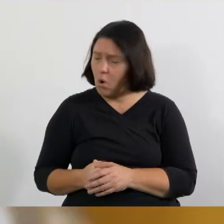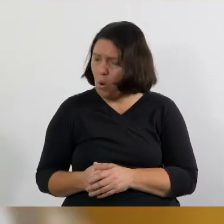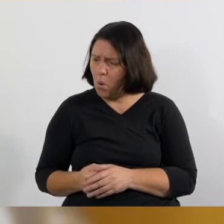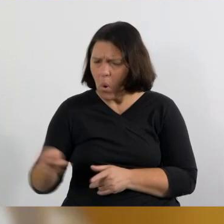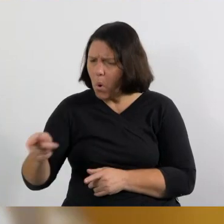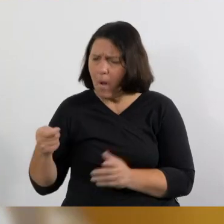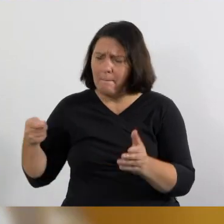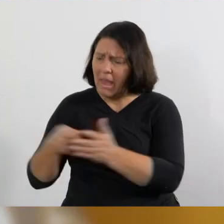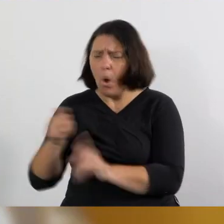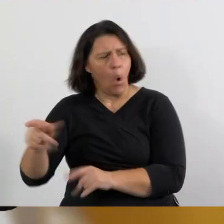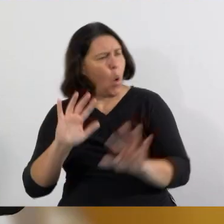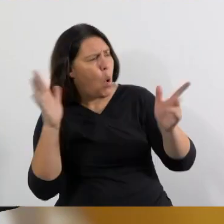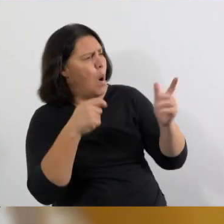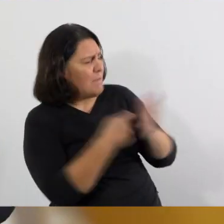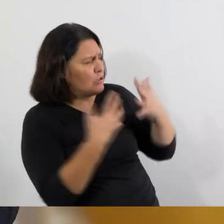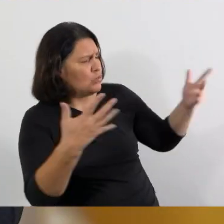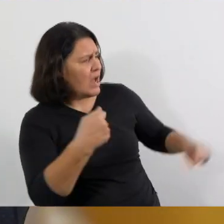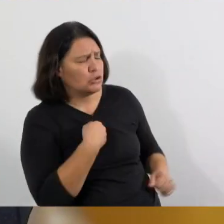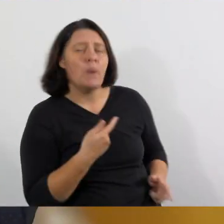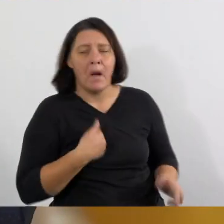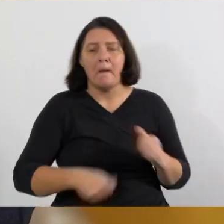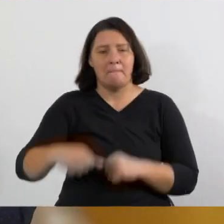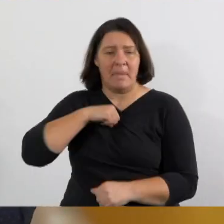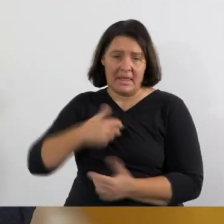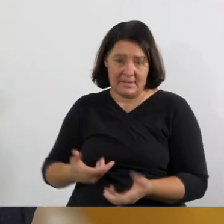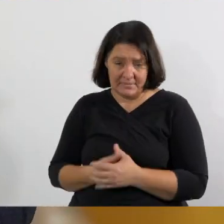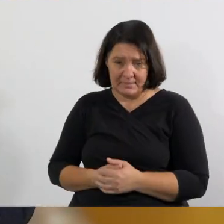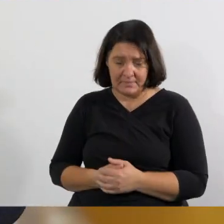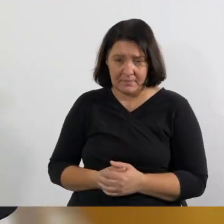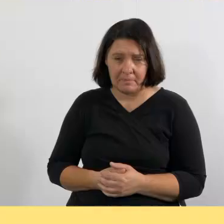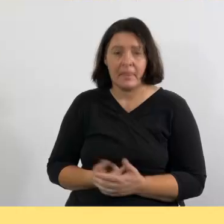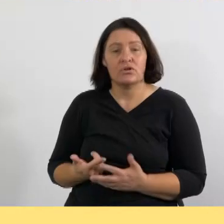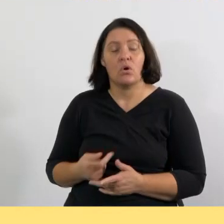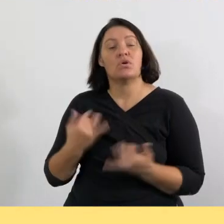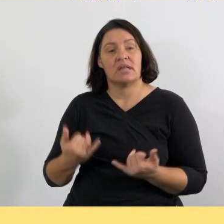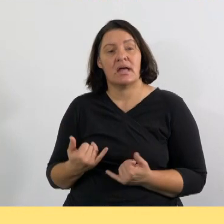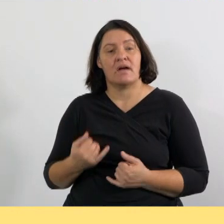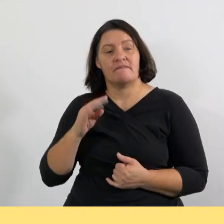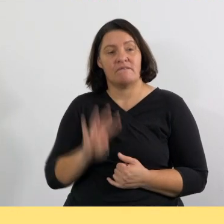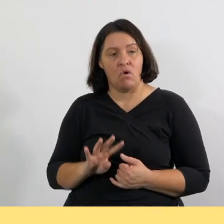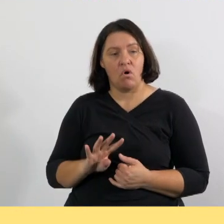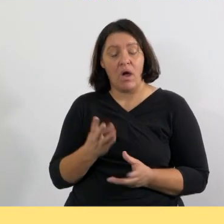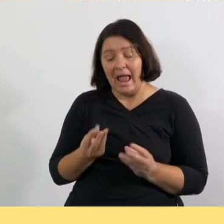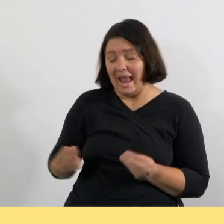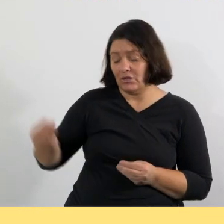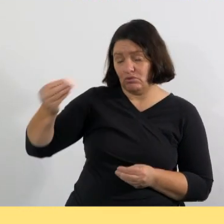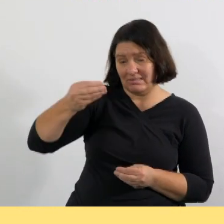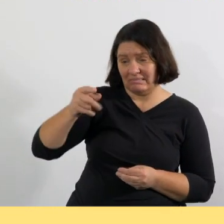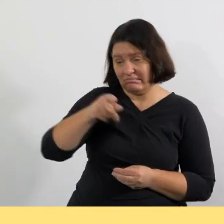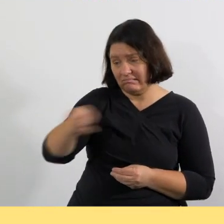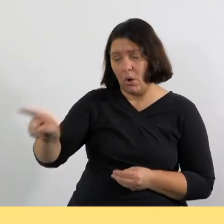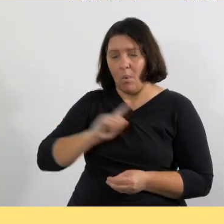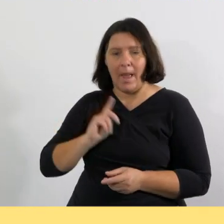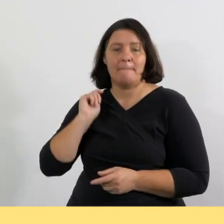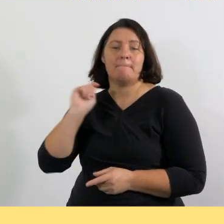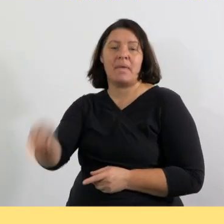you paid us more. Here is your refund. Question number 4, and it reads, interest has been charged by a